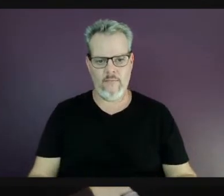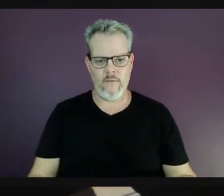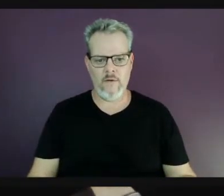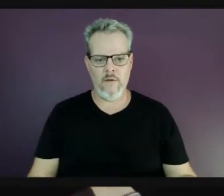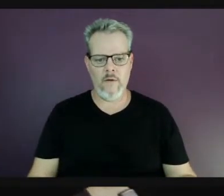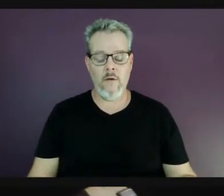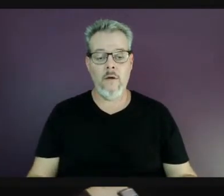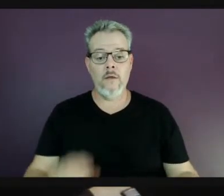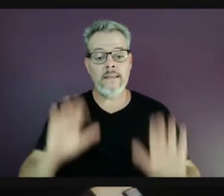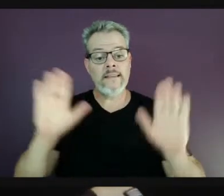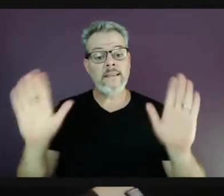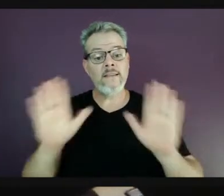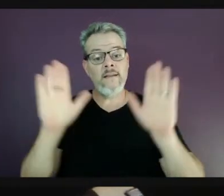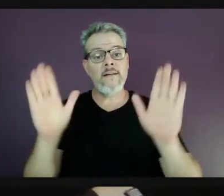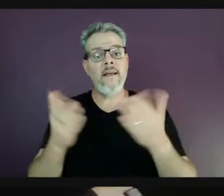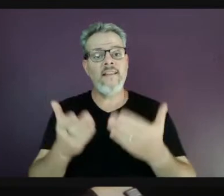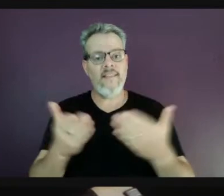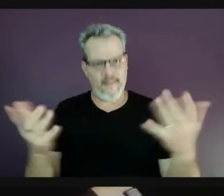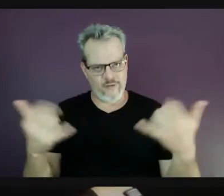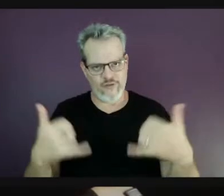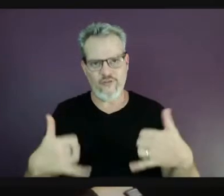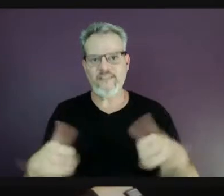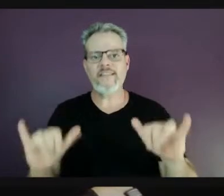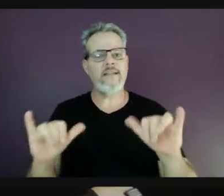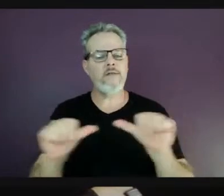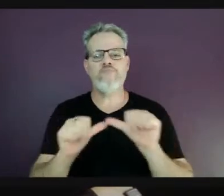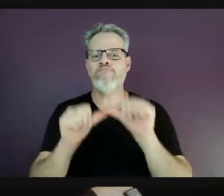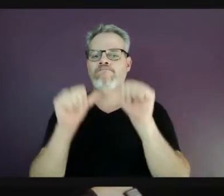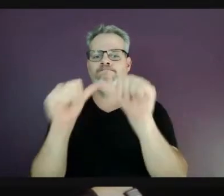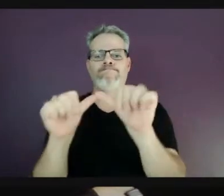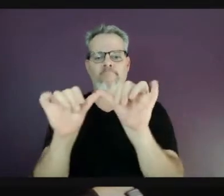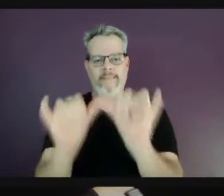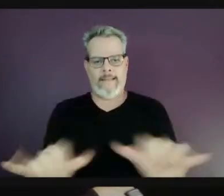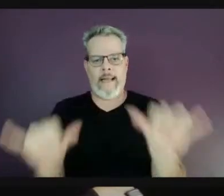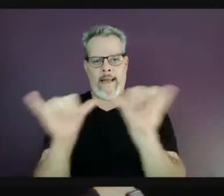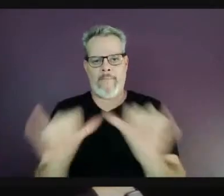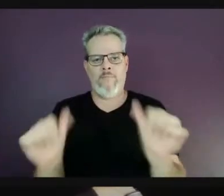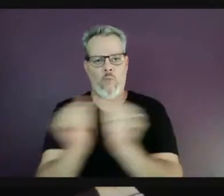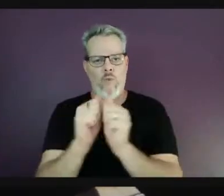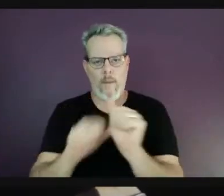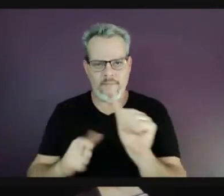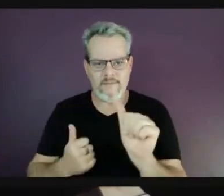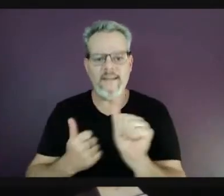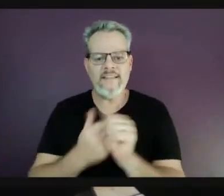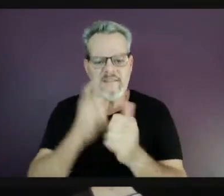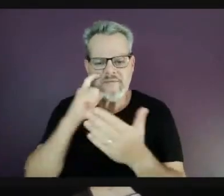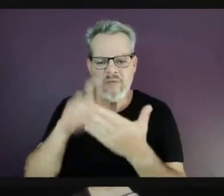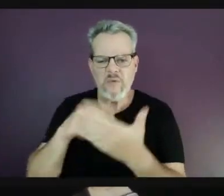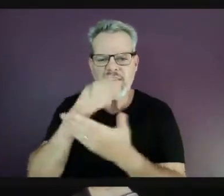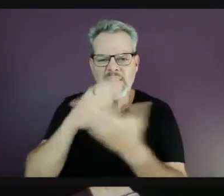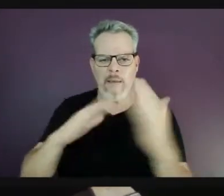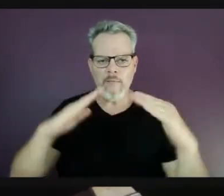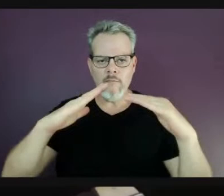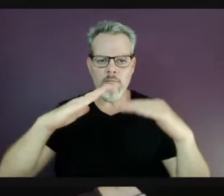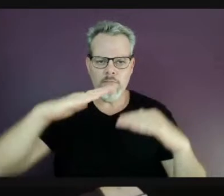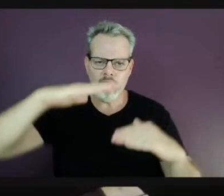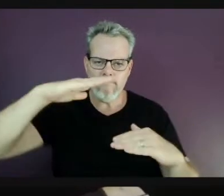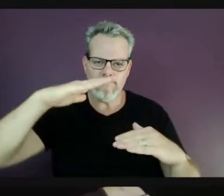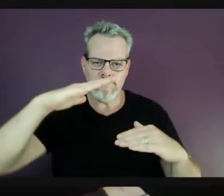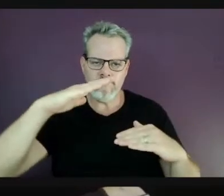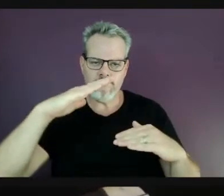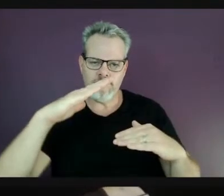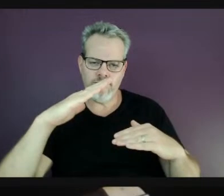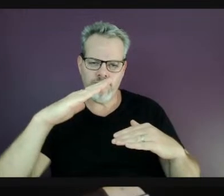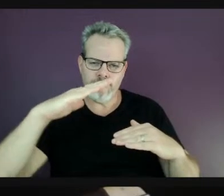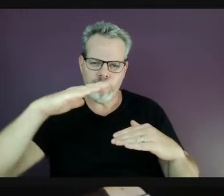So Sunday, things are still pretty status quo with their updates here. They do note the slight changes in tilt, the changes in